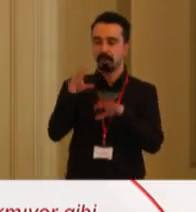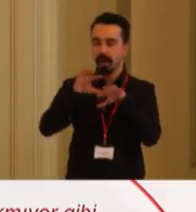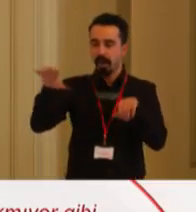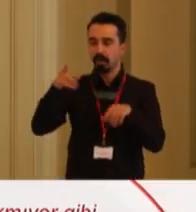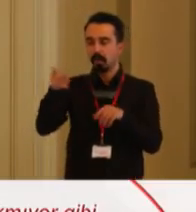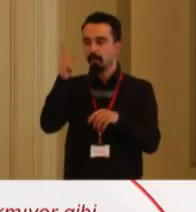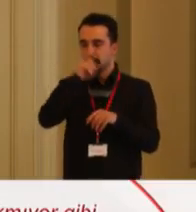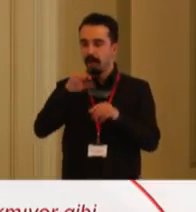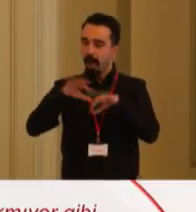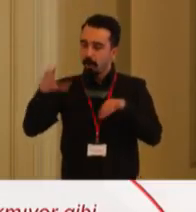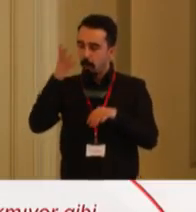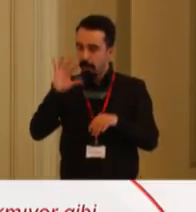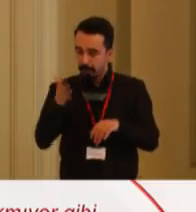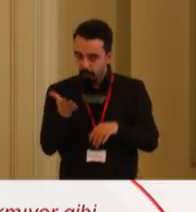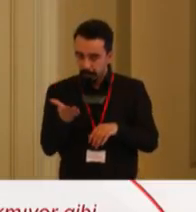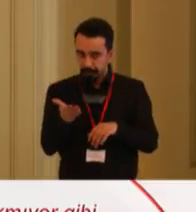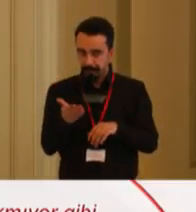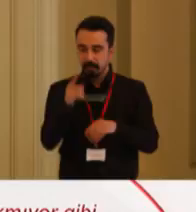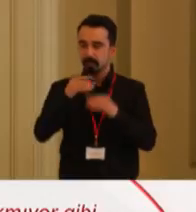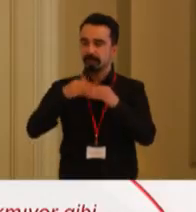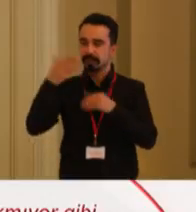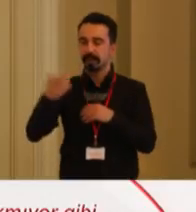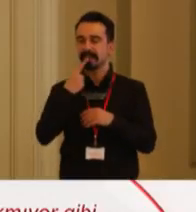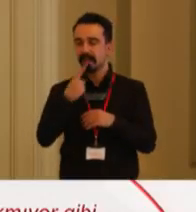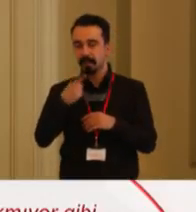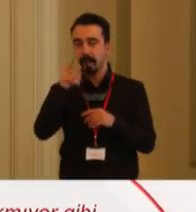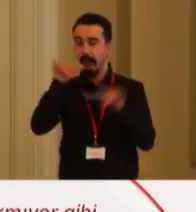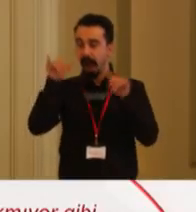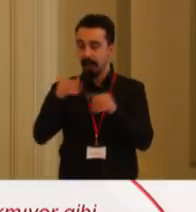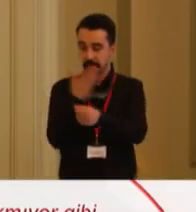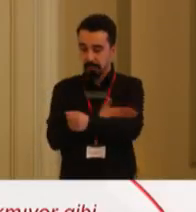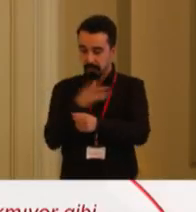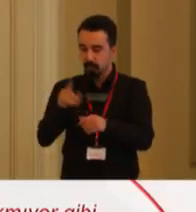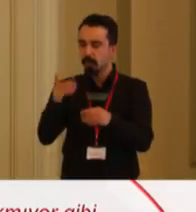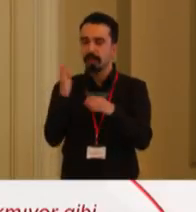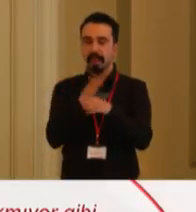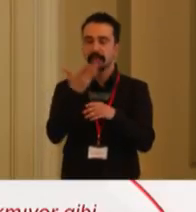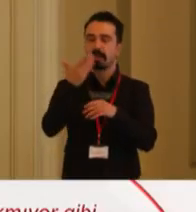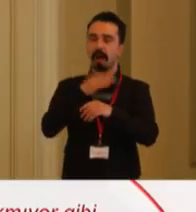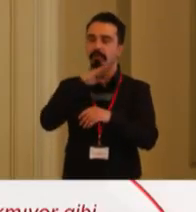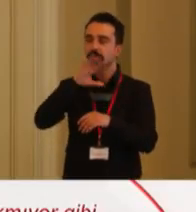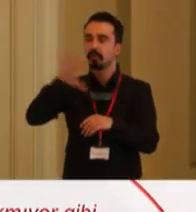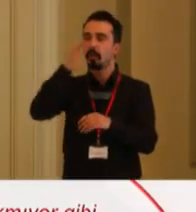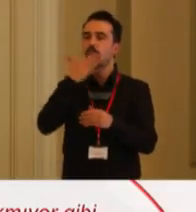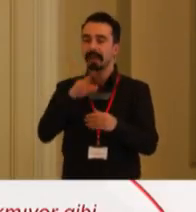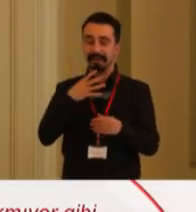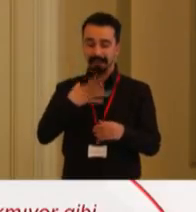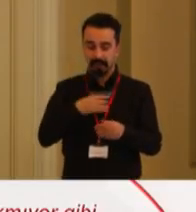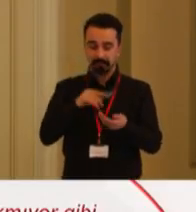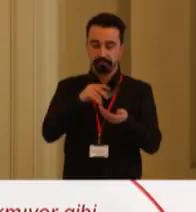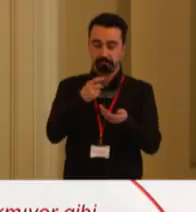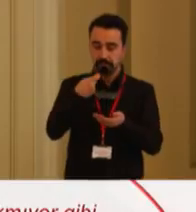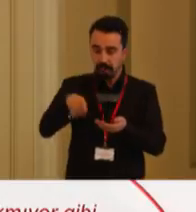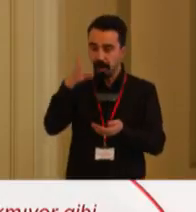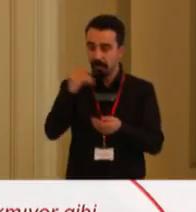another country. These are presented as legitimate reasons for living apart from families. If they are able